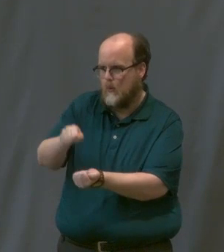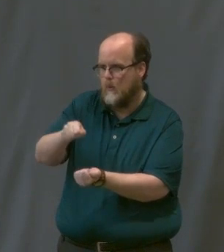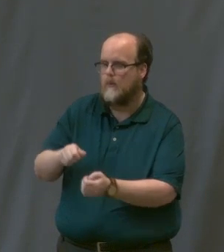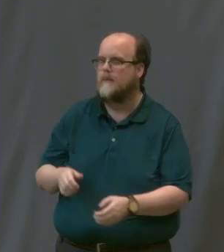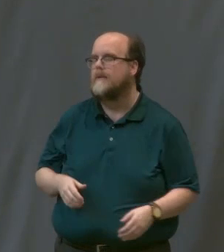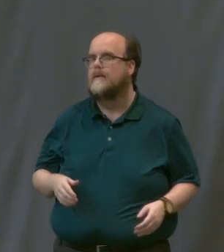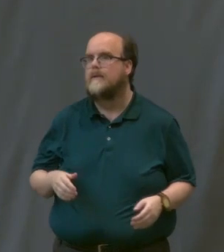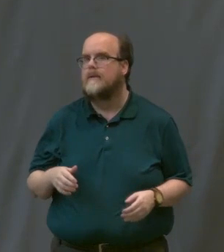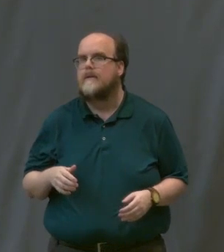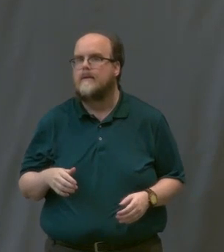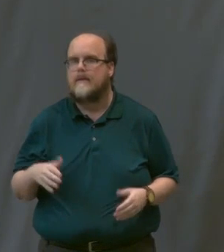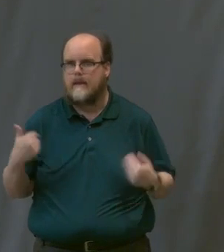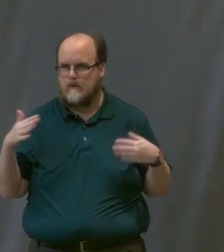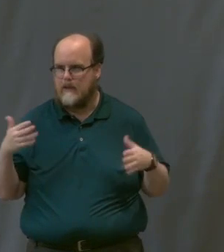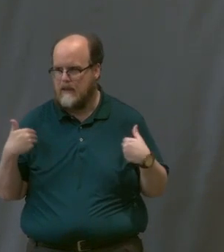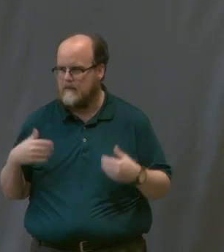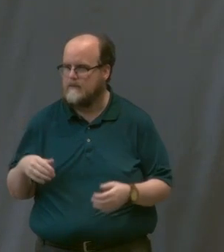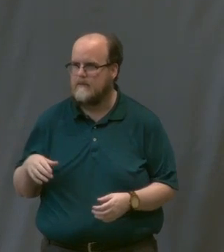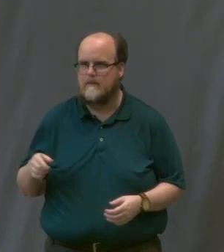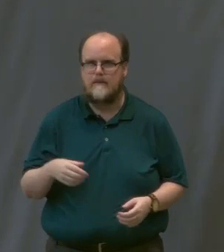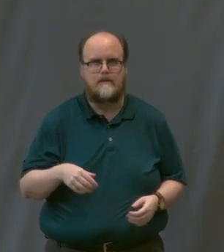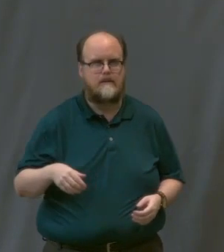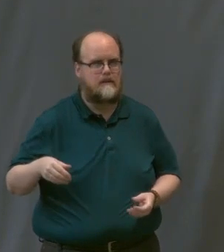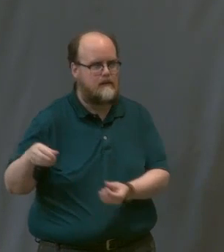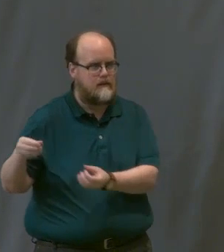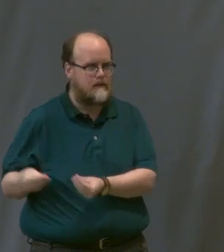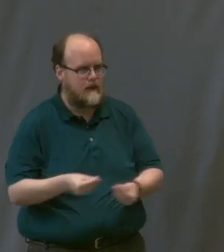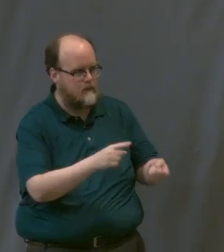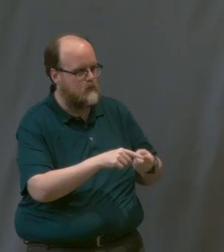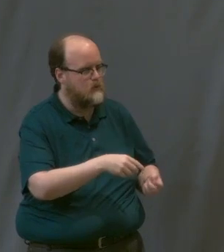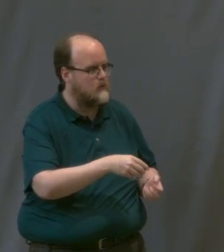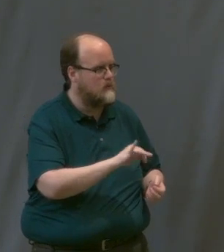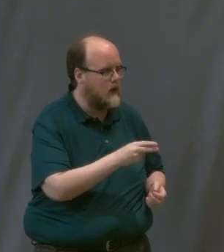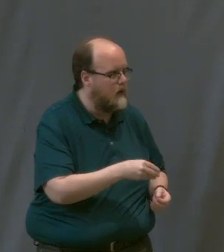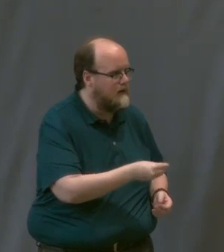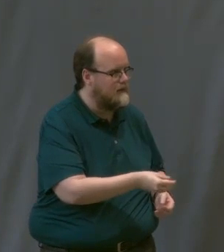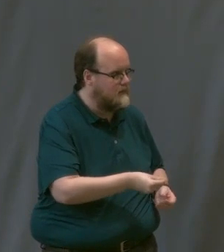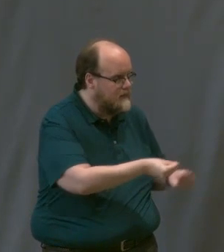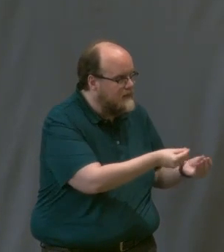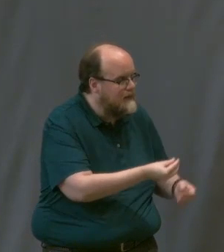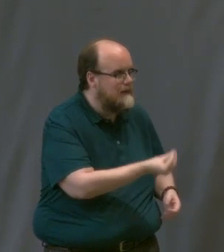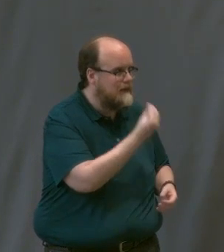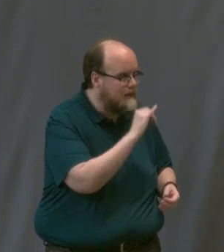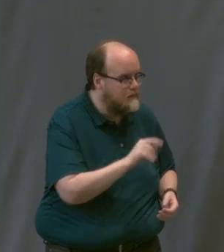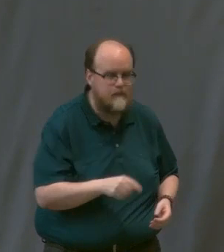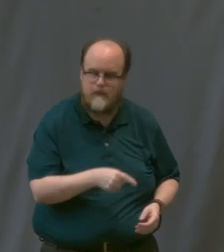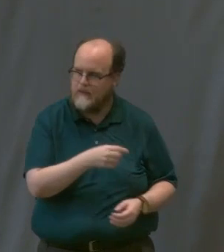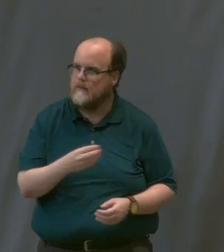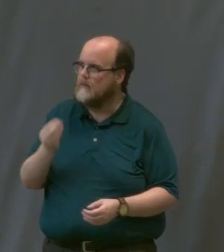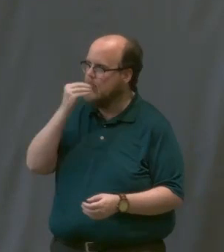angel had, he told John to take it and eat it. John took it, he ate it. It